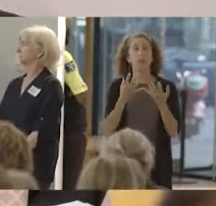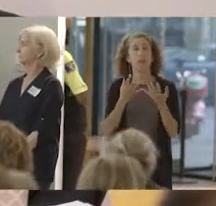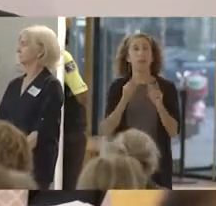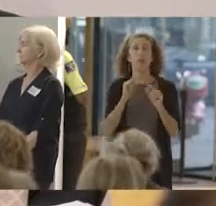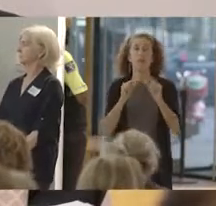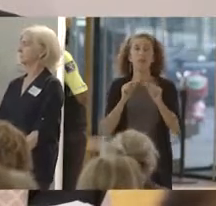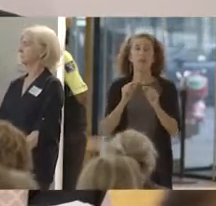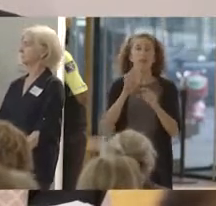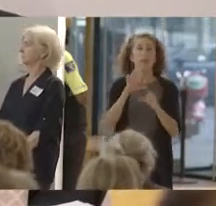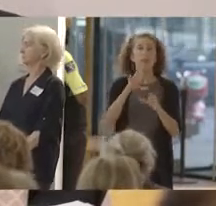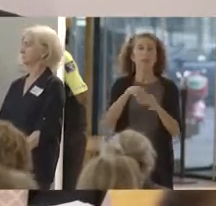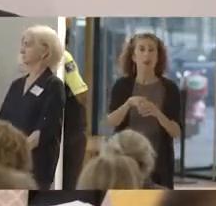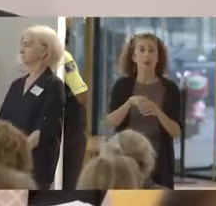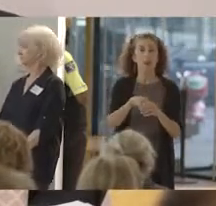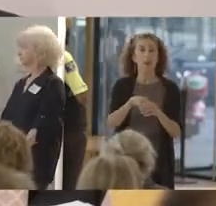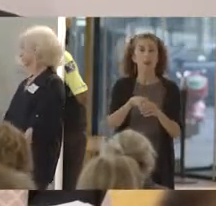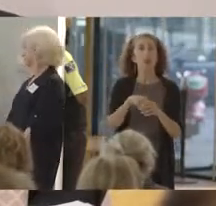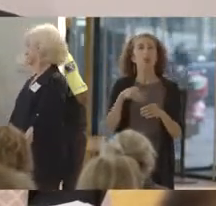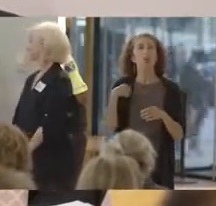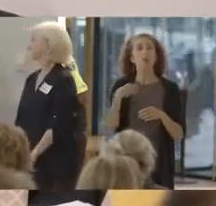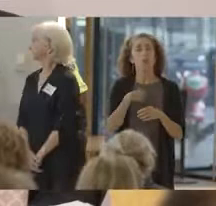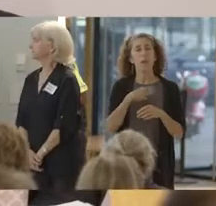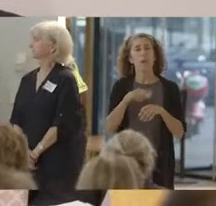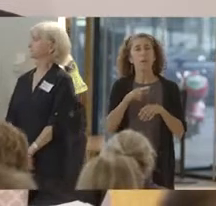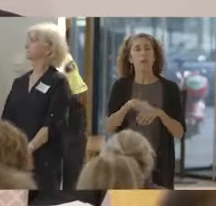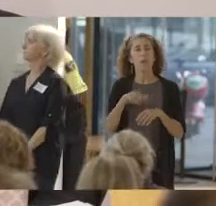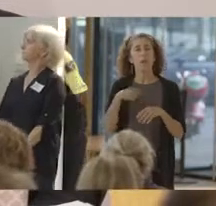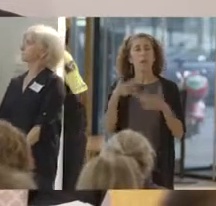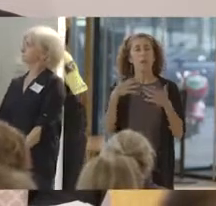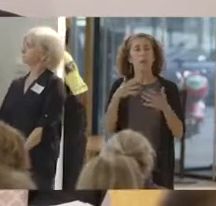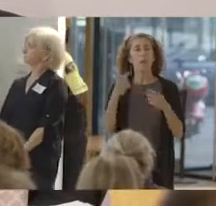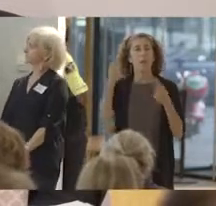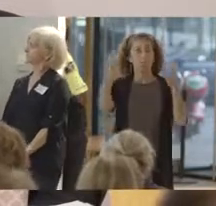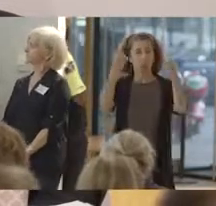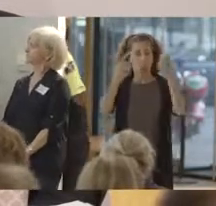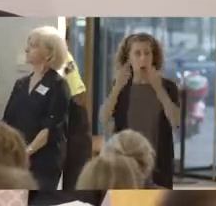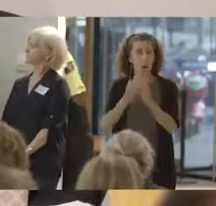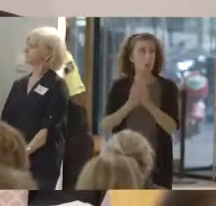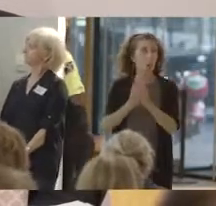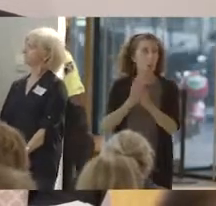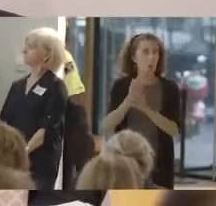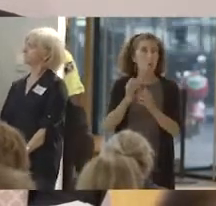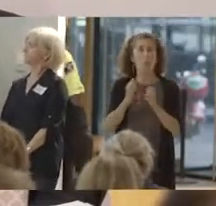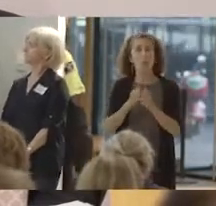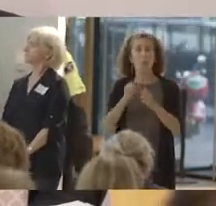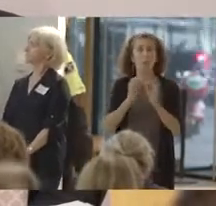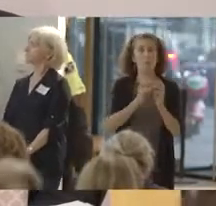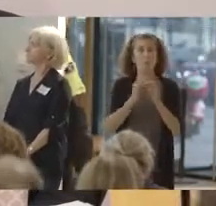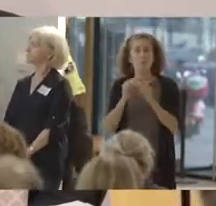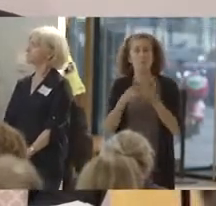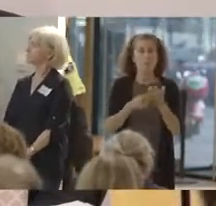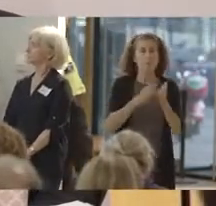them very closely. We have. There's a lot of representation that needs to come out. We're at the beginning of our process here, and I agree